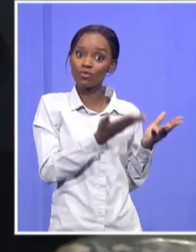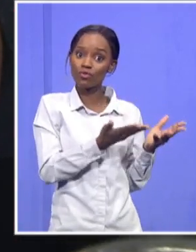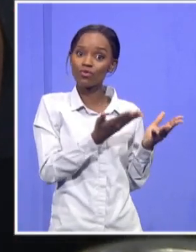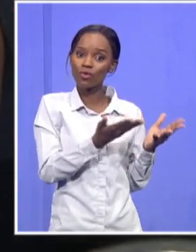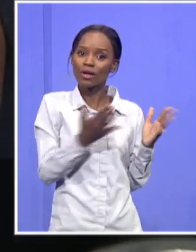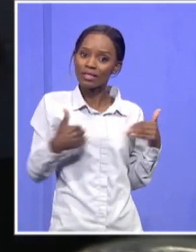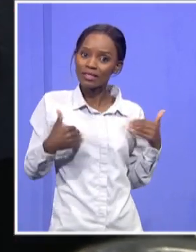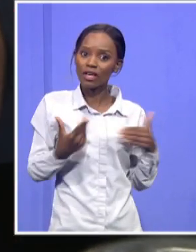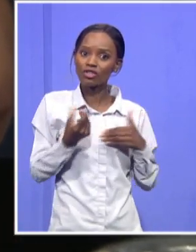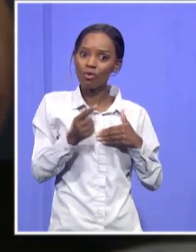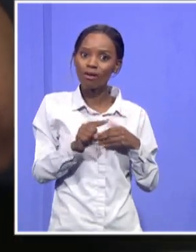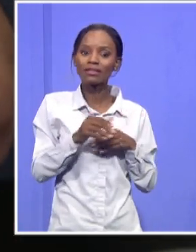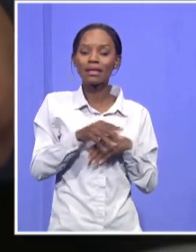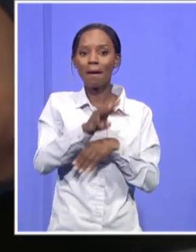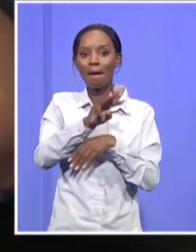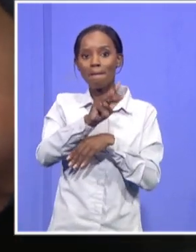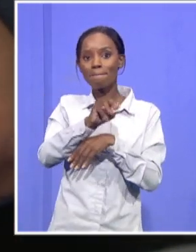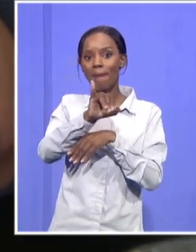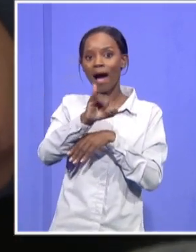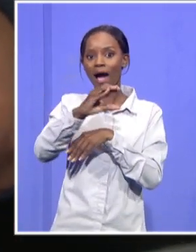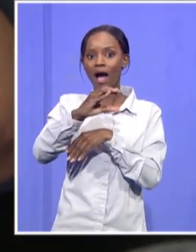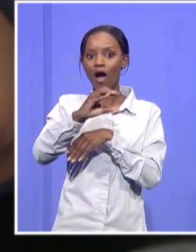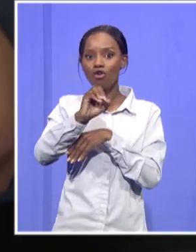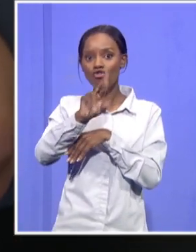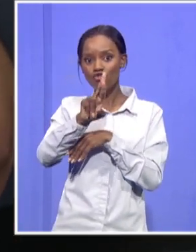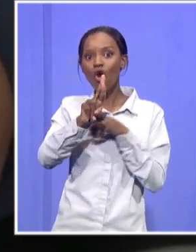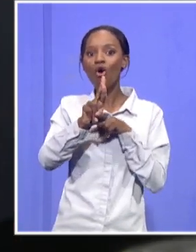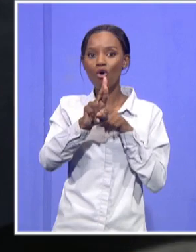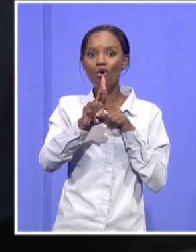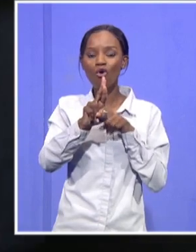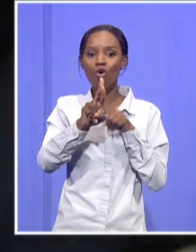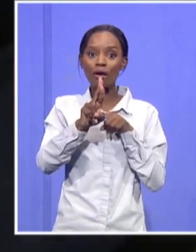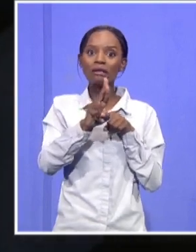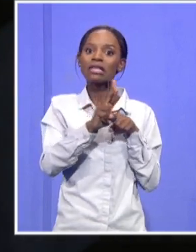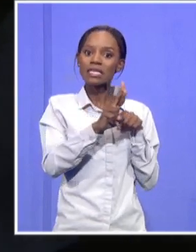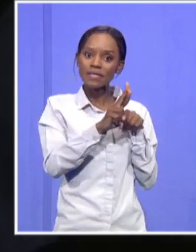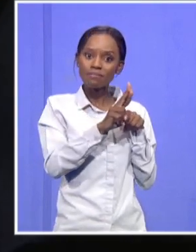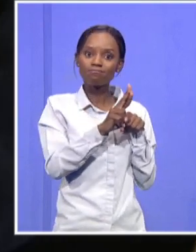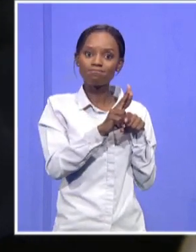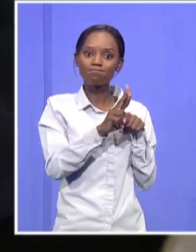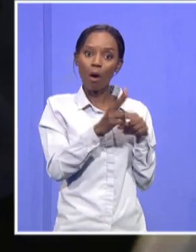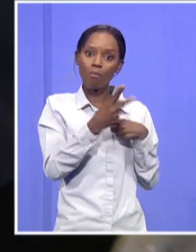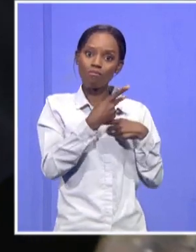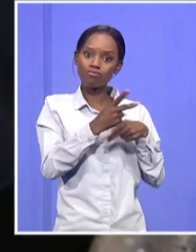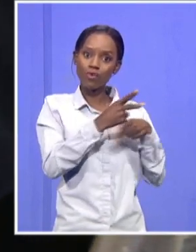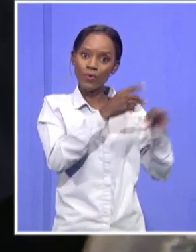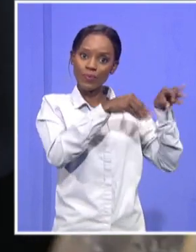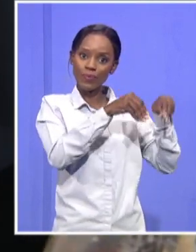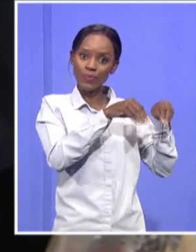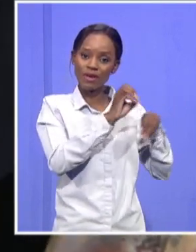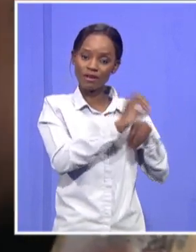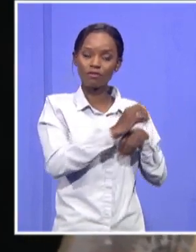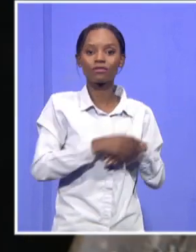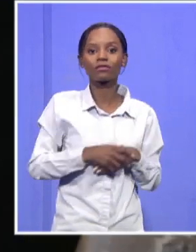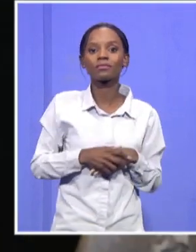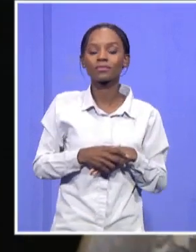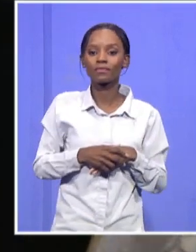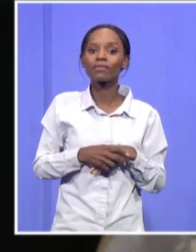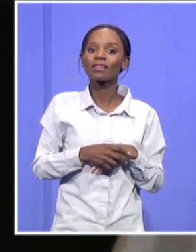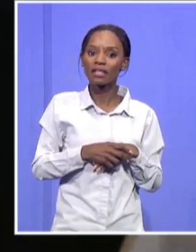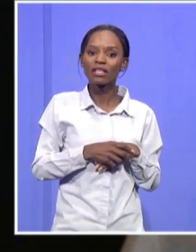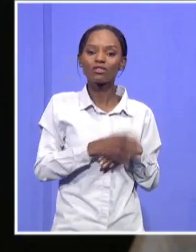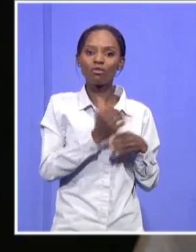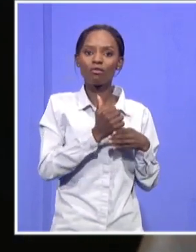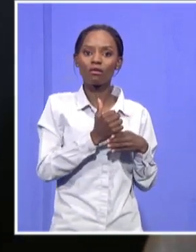the micro-effective organism. Oh, okay. We put in an enzyme to break it down